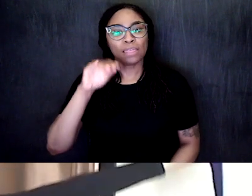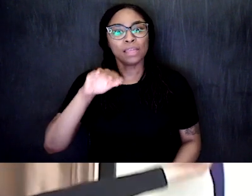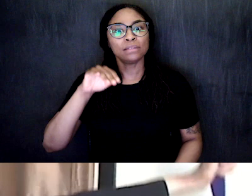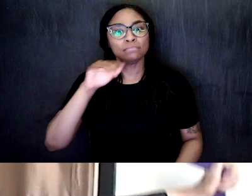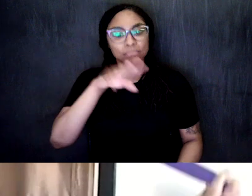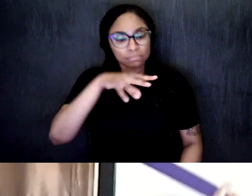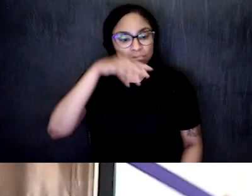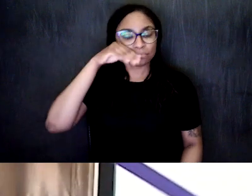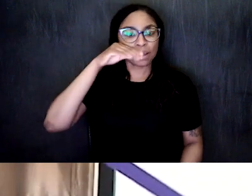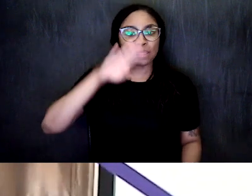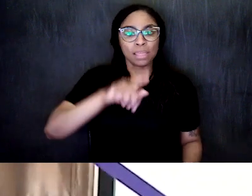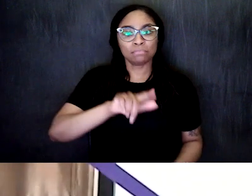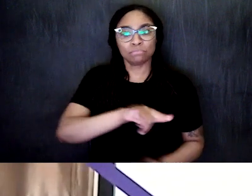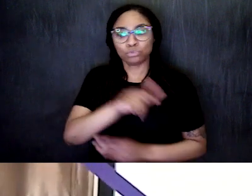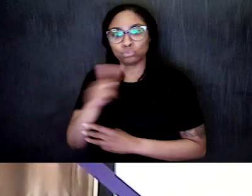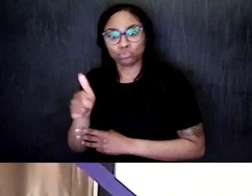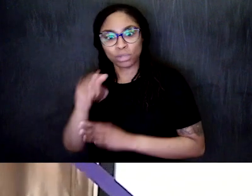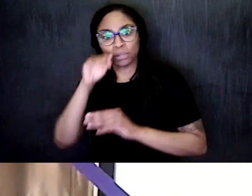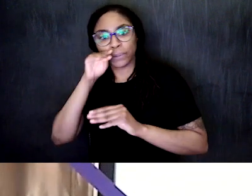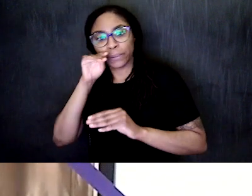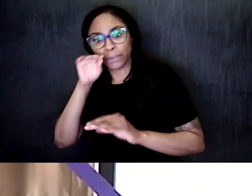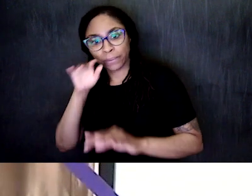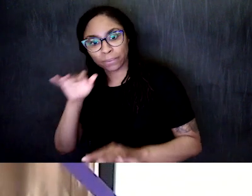exhale over to the other side.